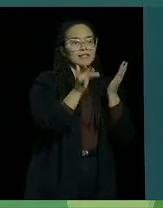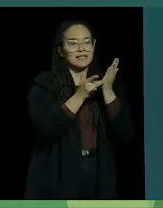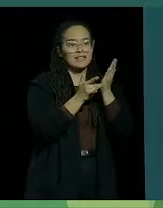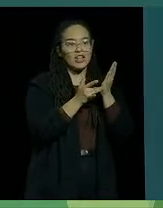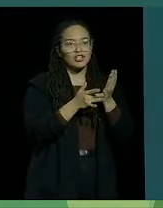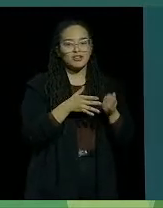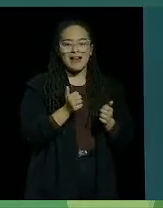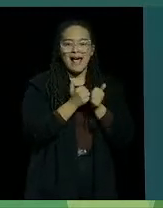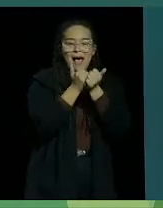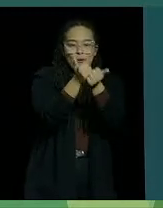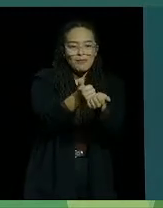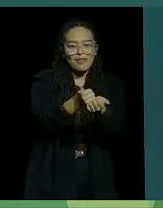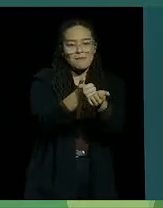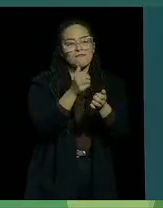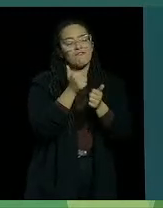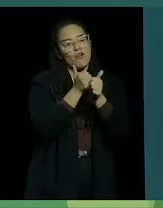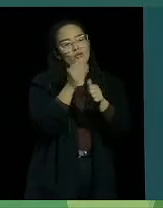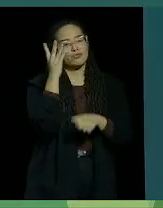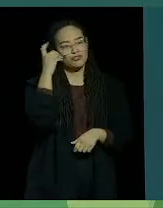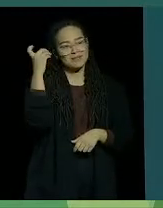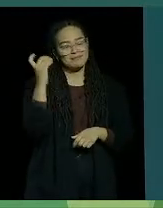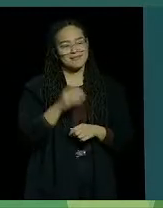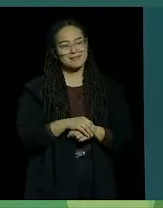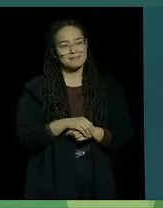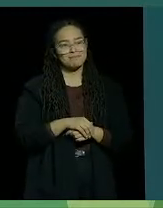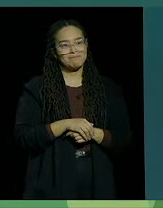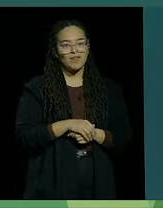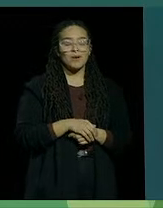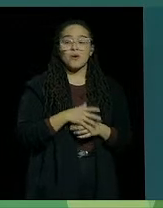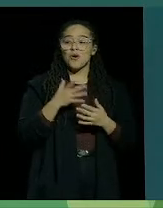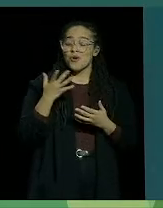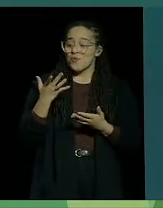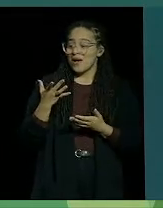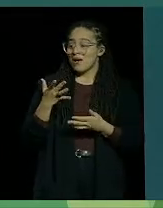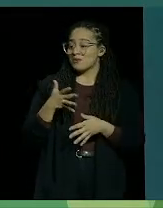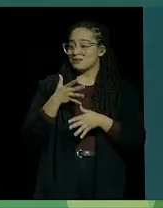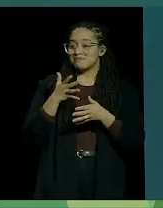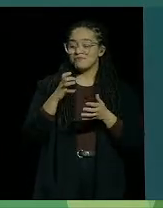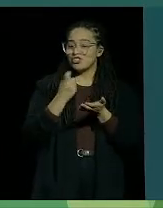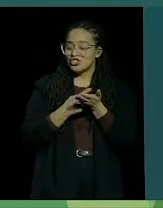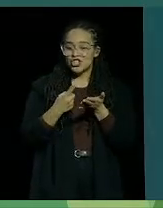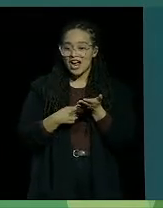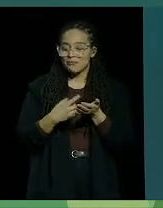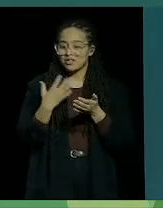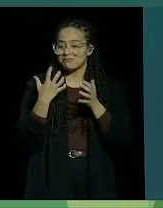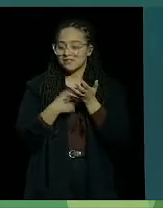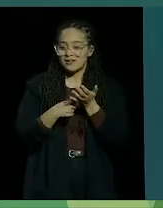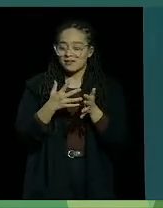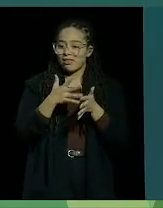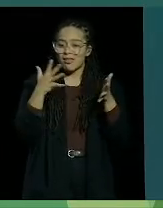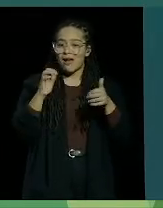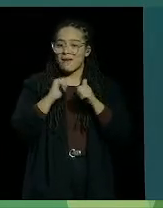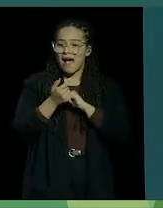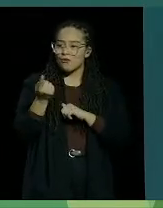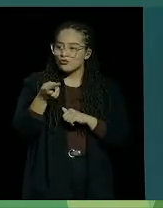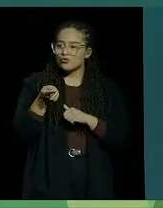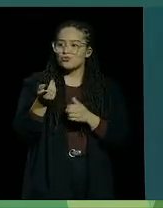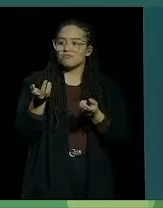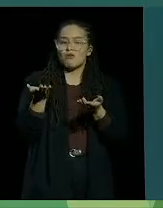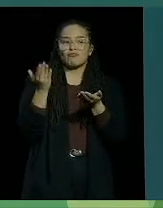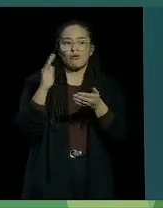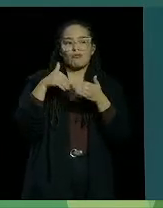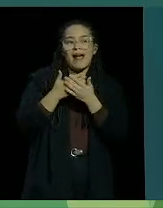their dreams. Mm-hmm. So Robert, we spent a lot of time chatting with you about how you got here, and I think it's really impressive that